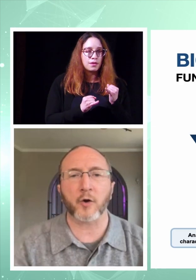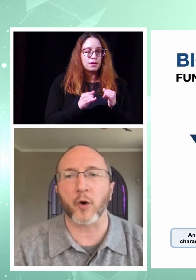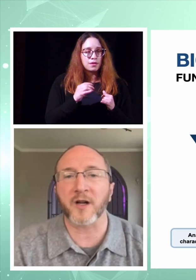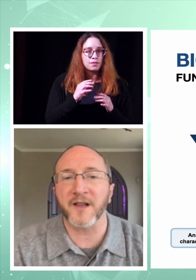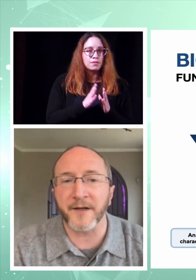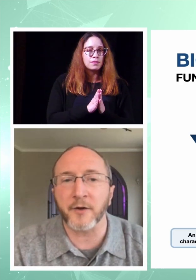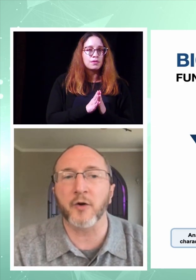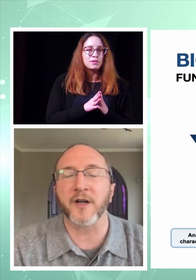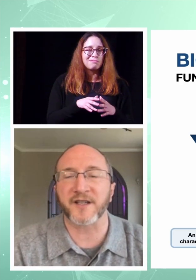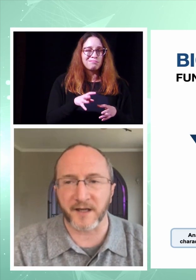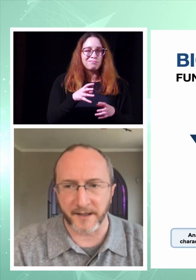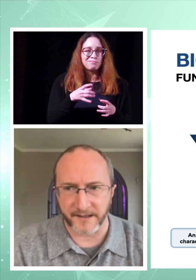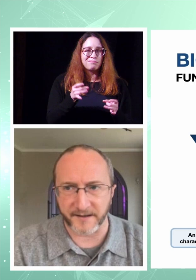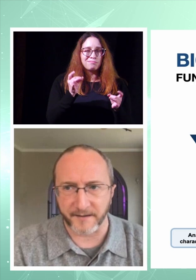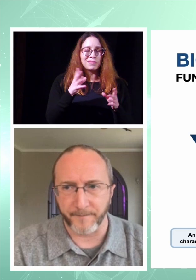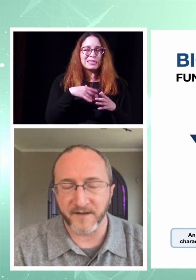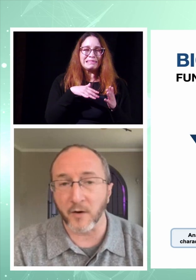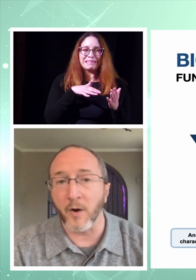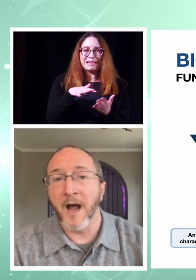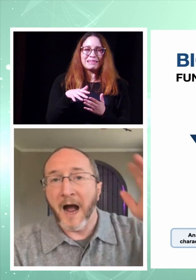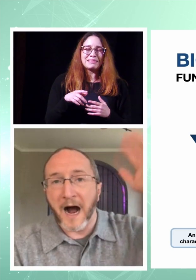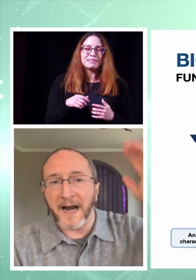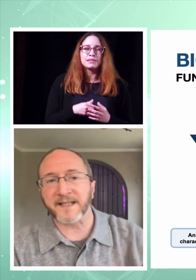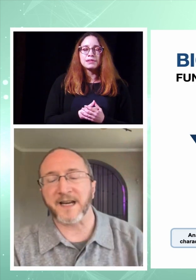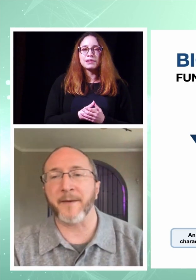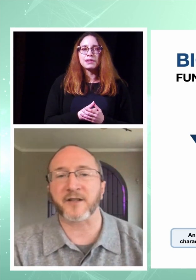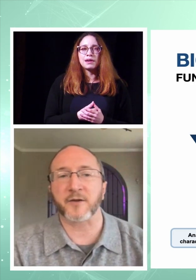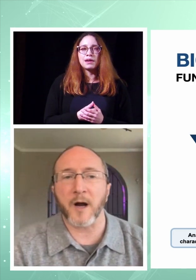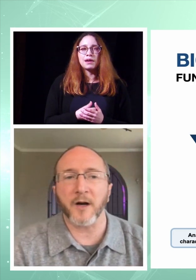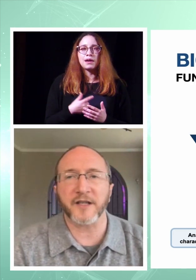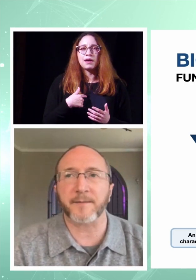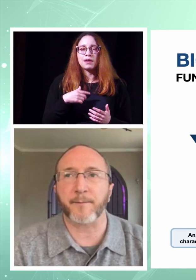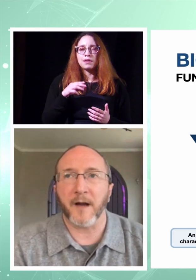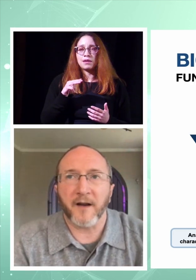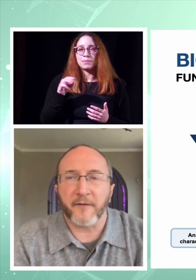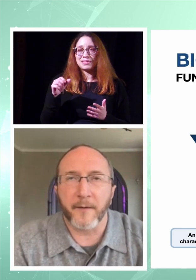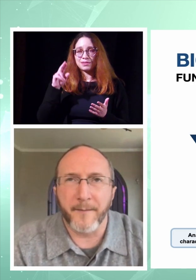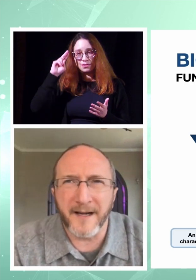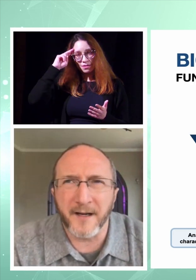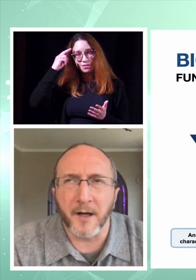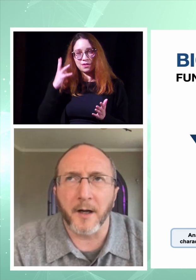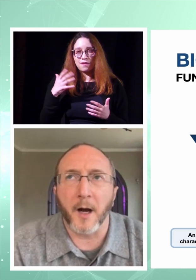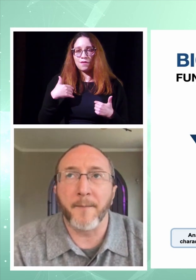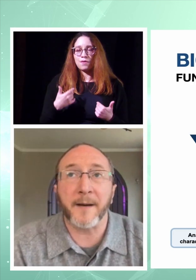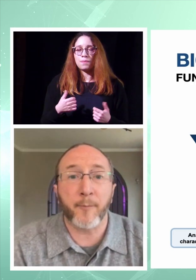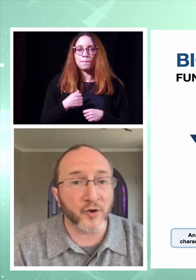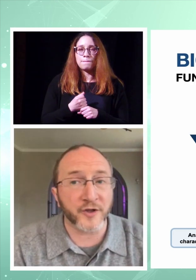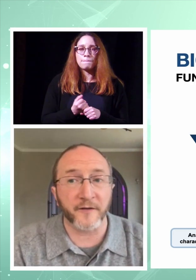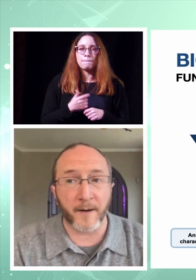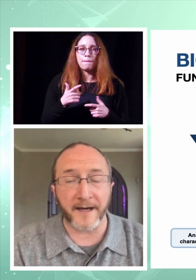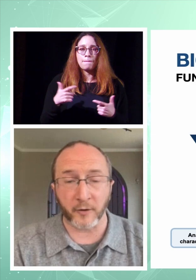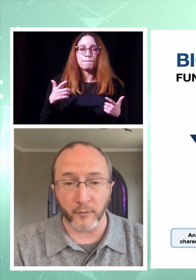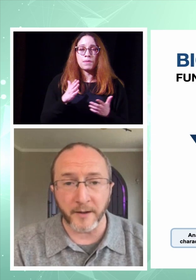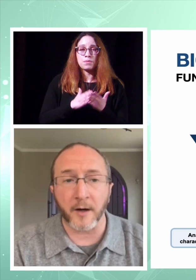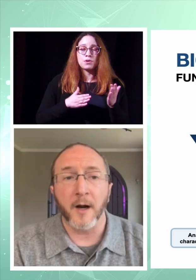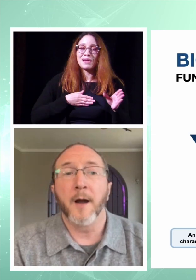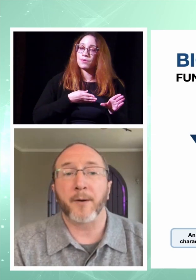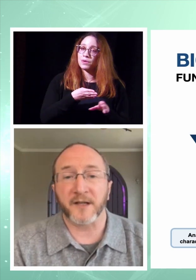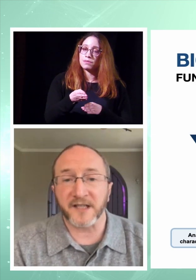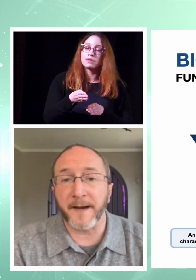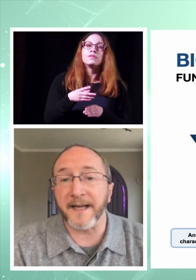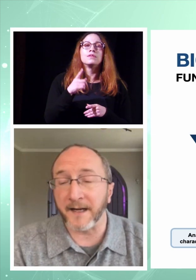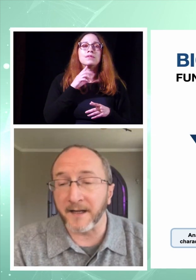very hardcore clinical studies. So I, as an MS neurologist, have made it a big portion of my